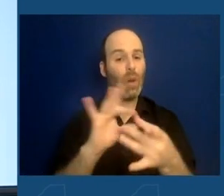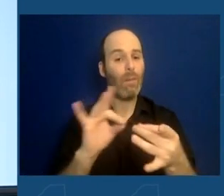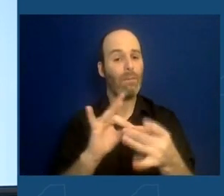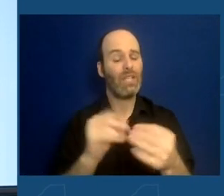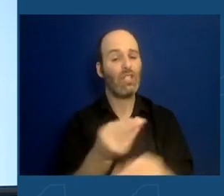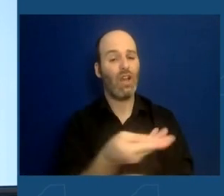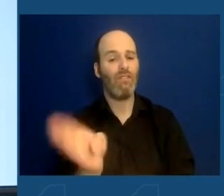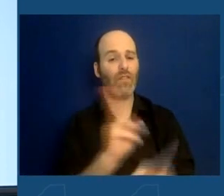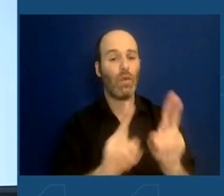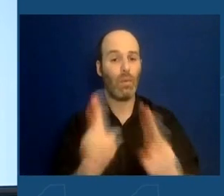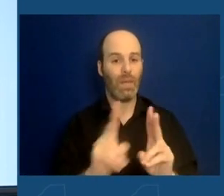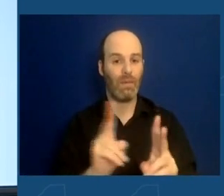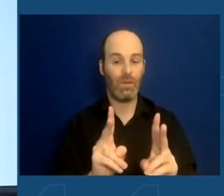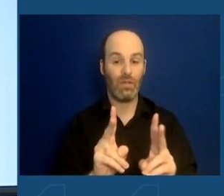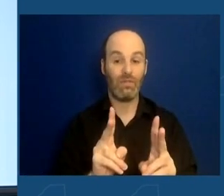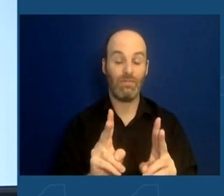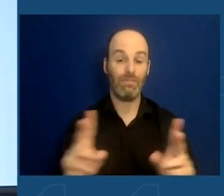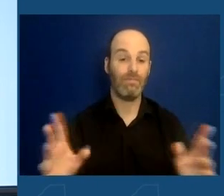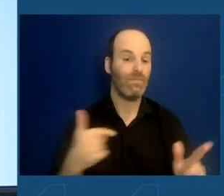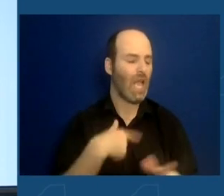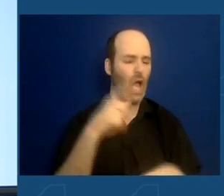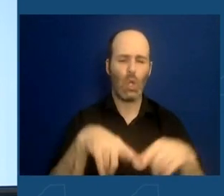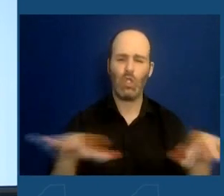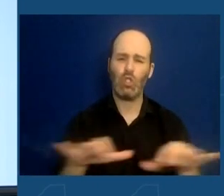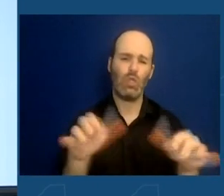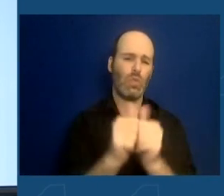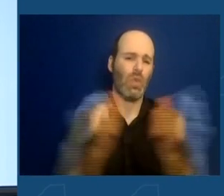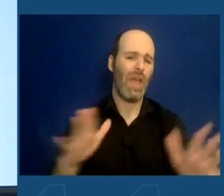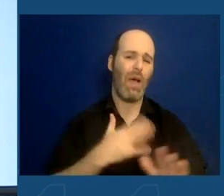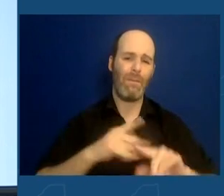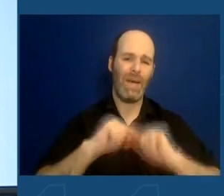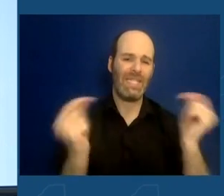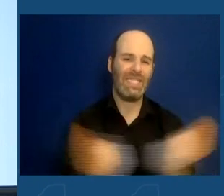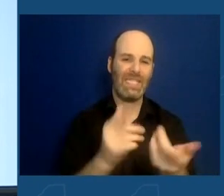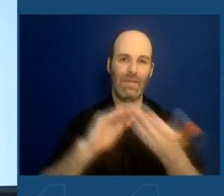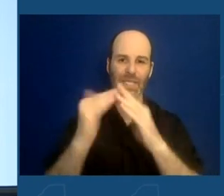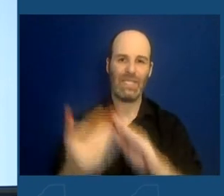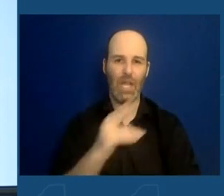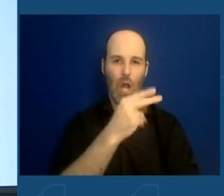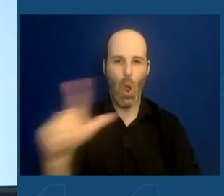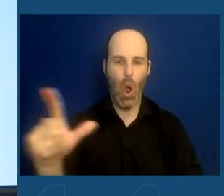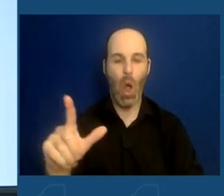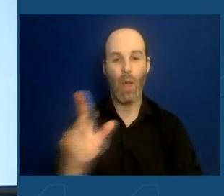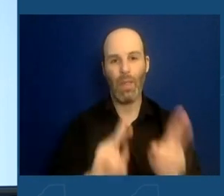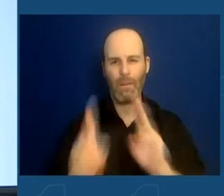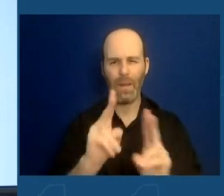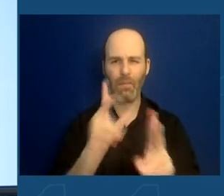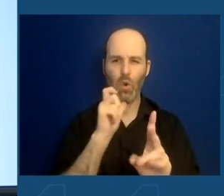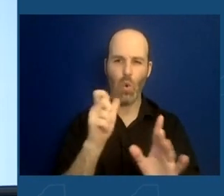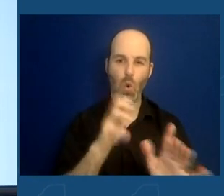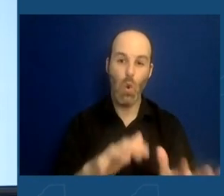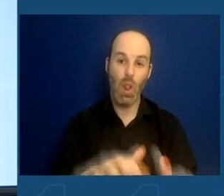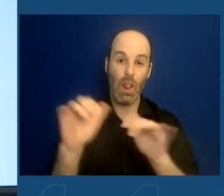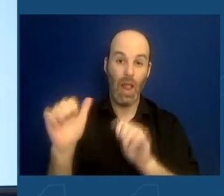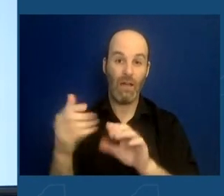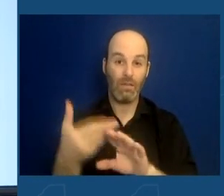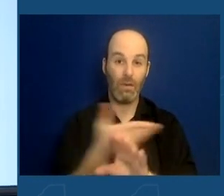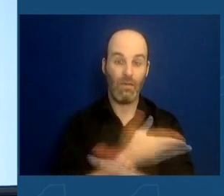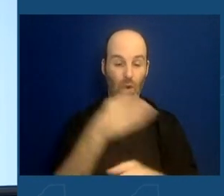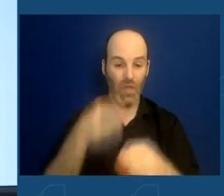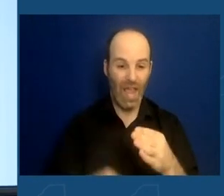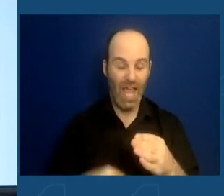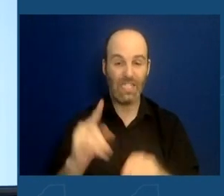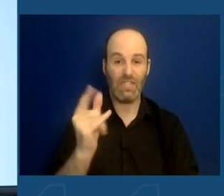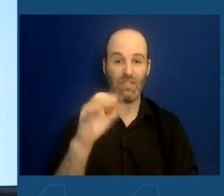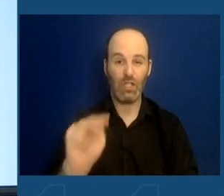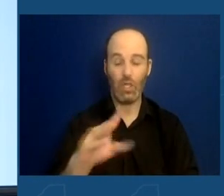quickly. I could not have put this together without my team at City Hall, the folks who have left before the end of the term, but certainly the folks still